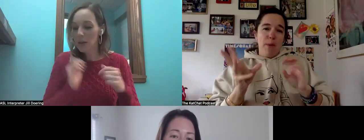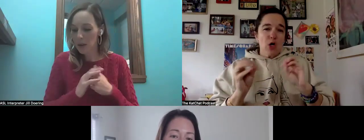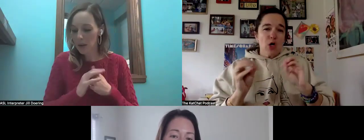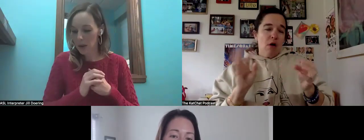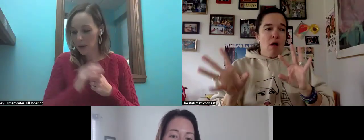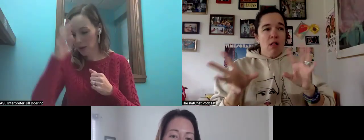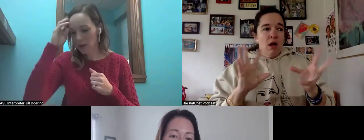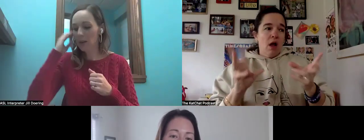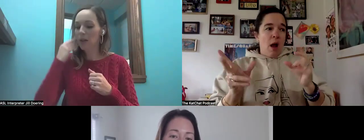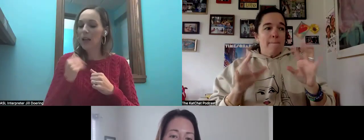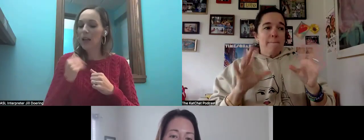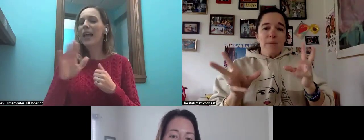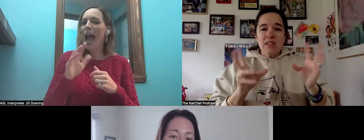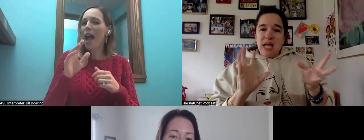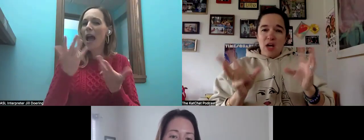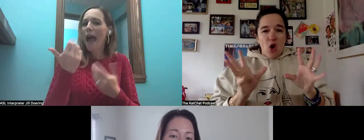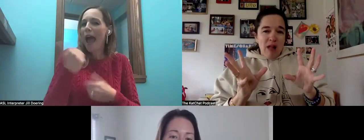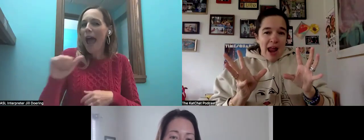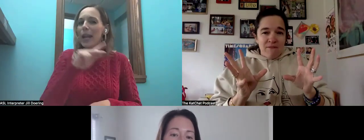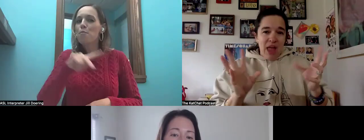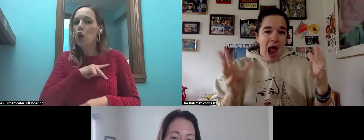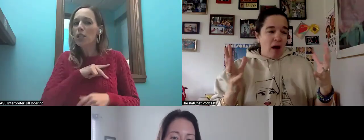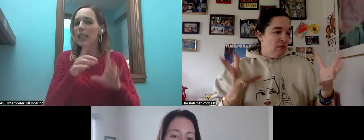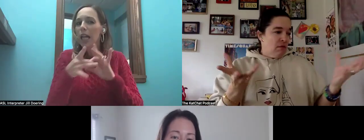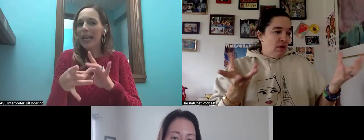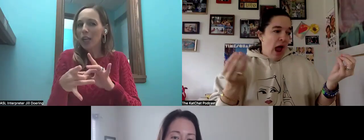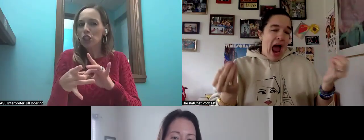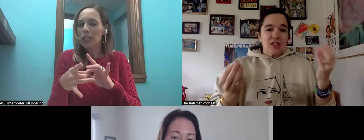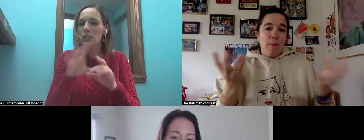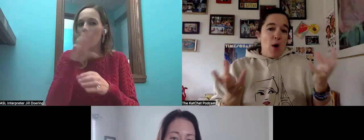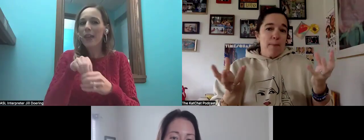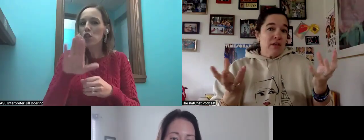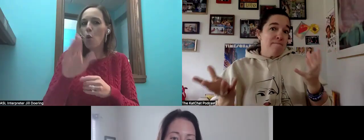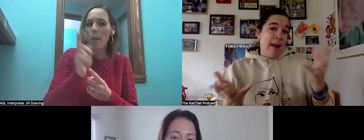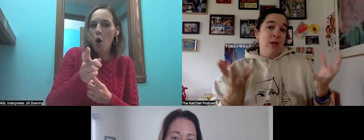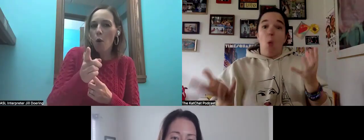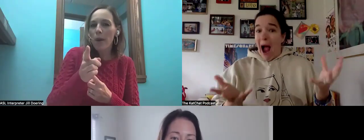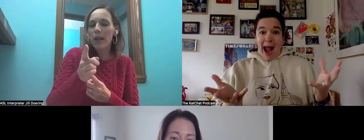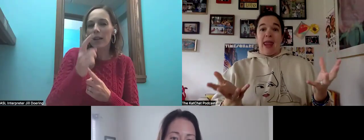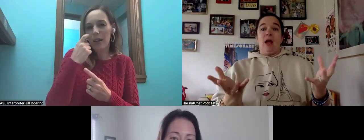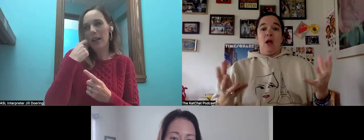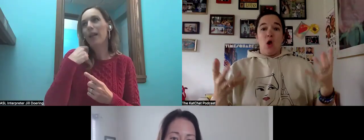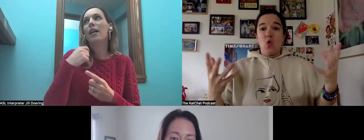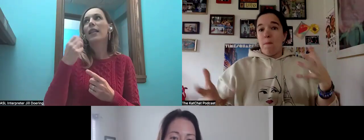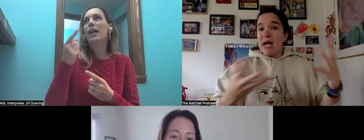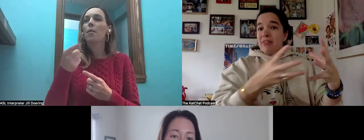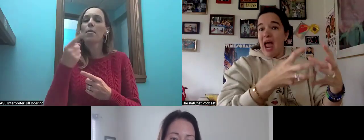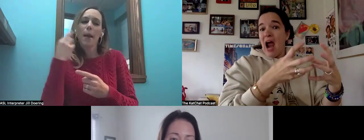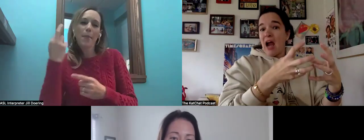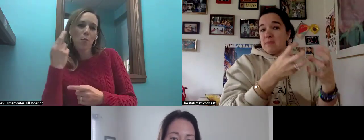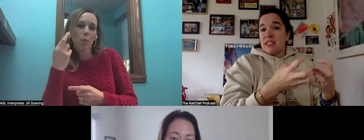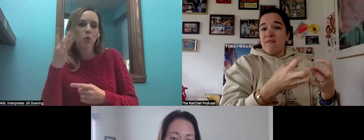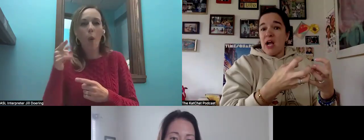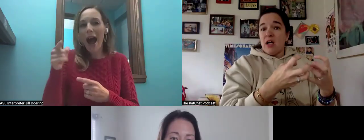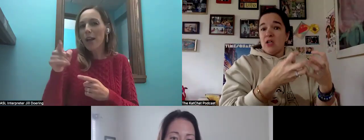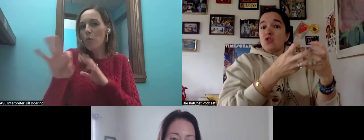or your personal moment in your life that had the purpose of maybe why you picked